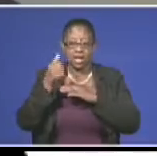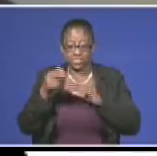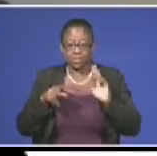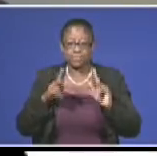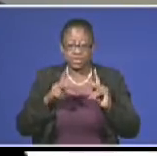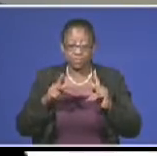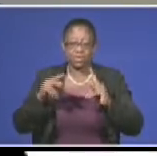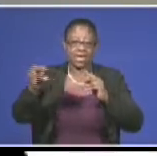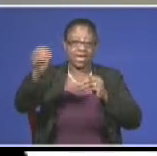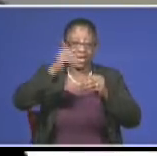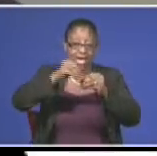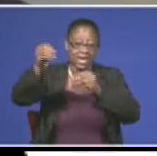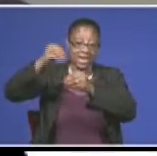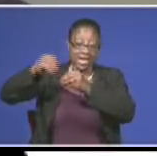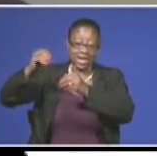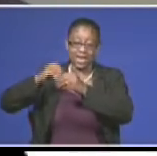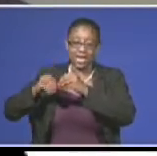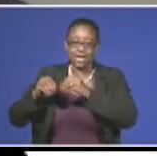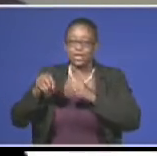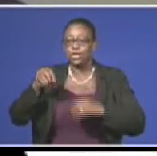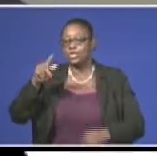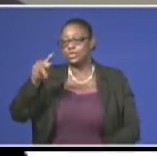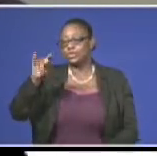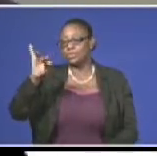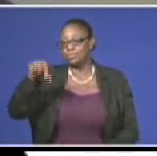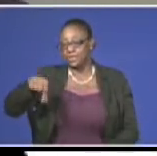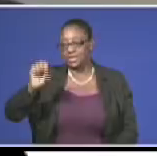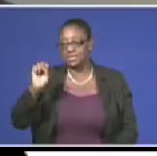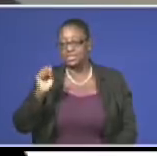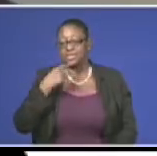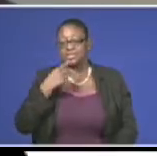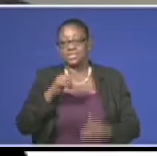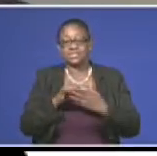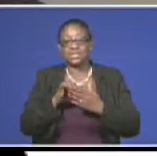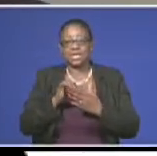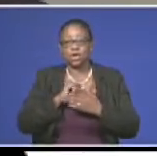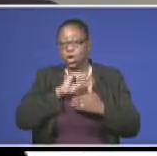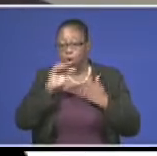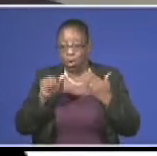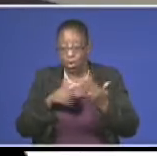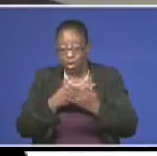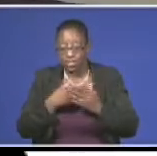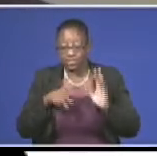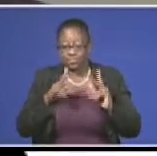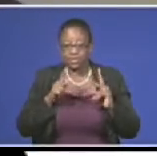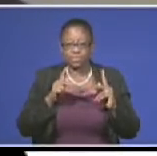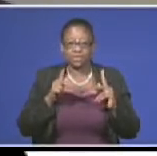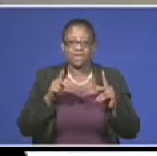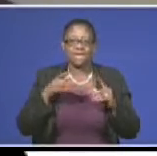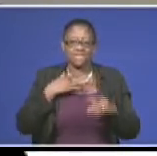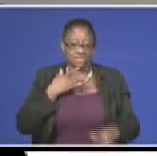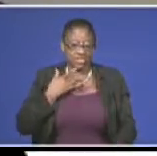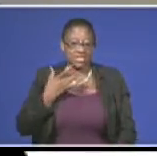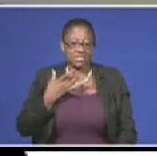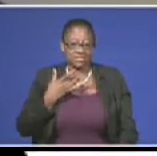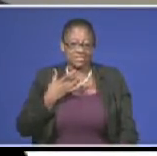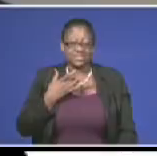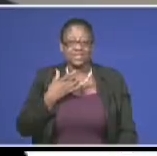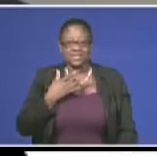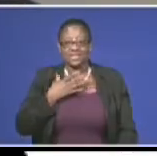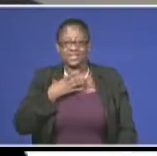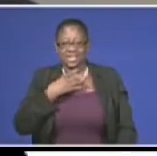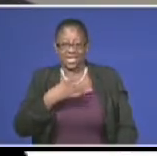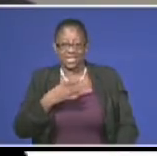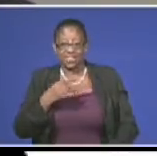to the population of pigs. And so the whole community feels that they have ownership of the